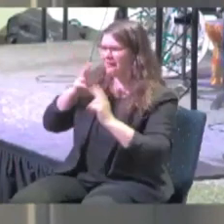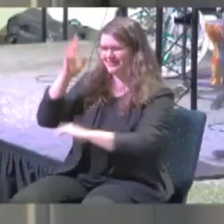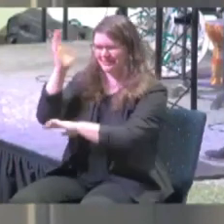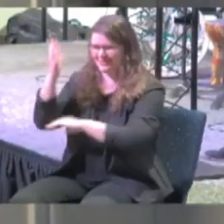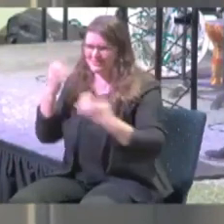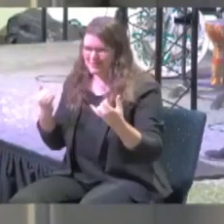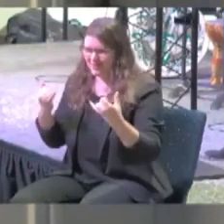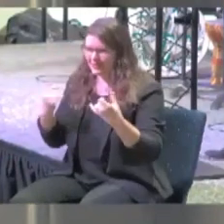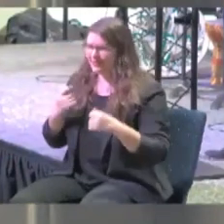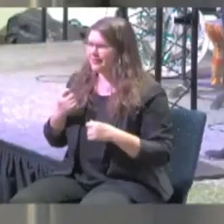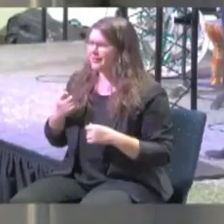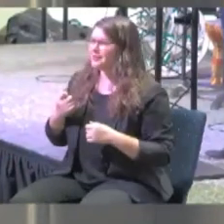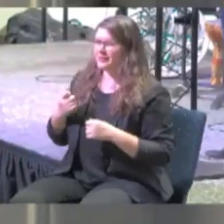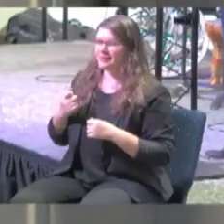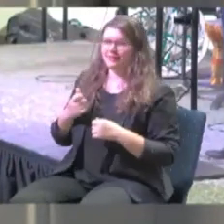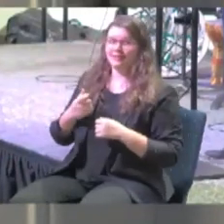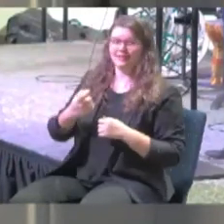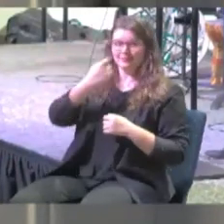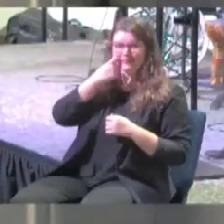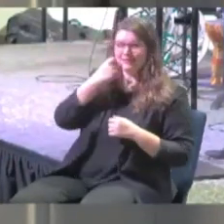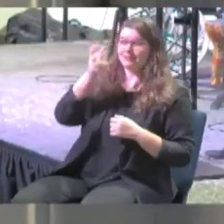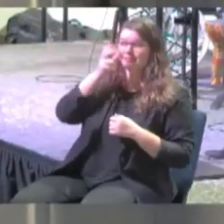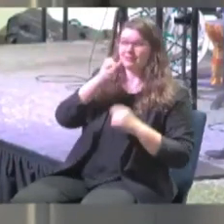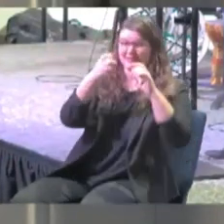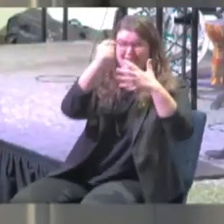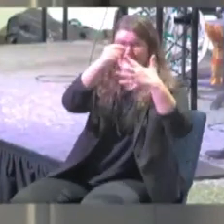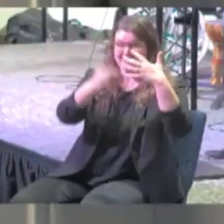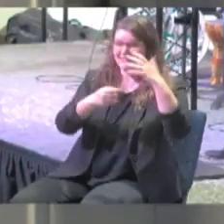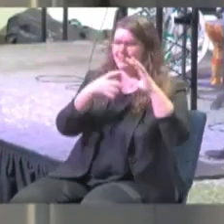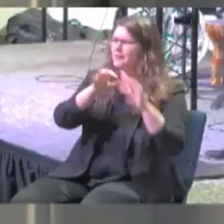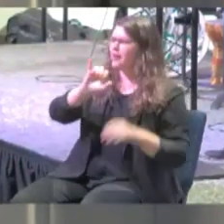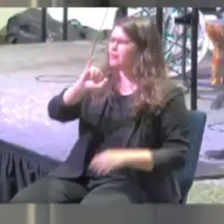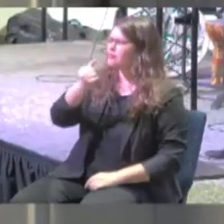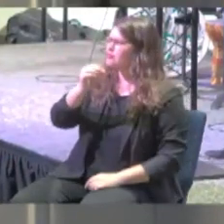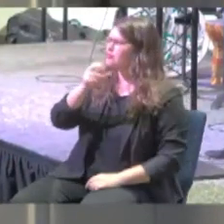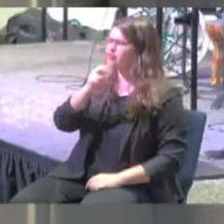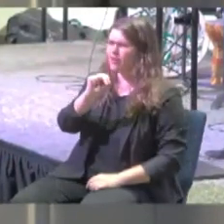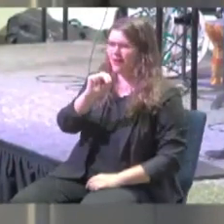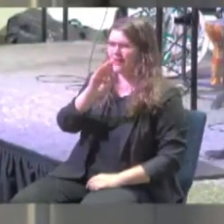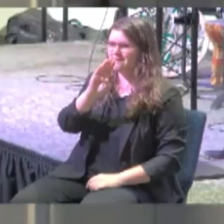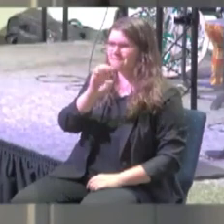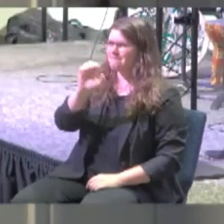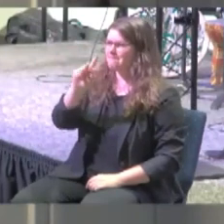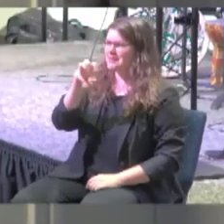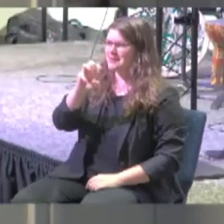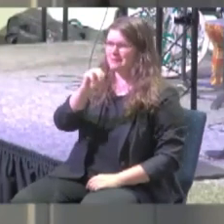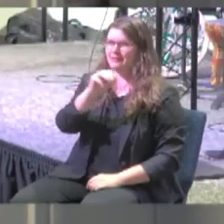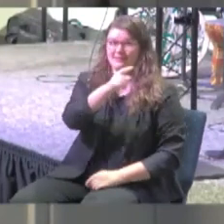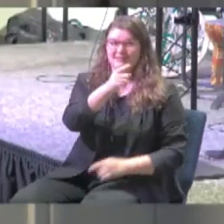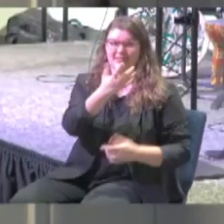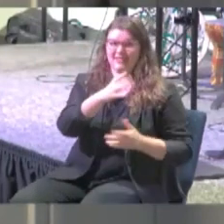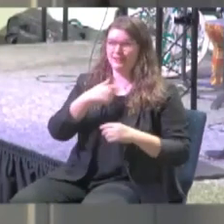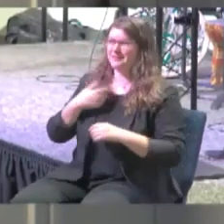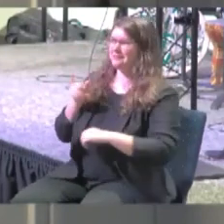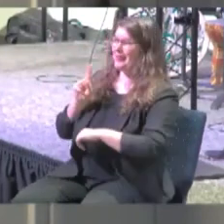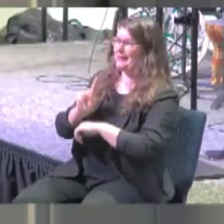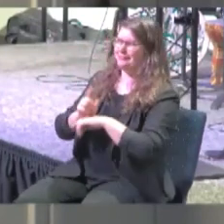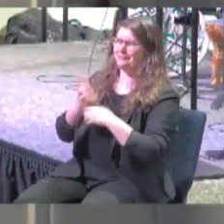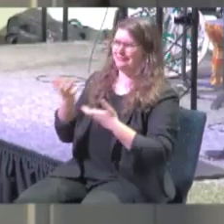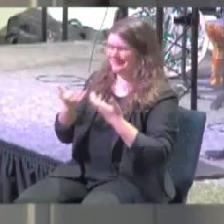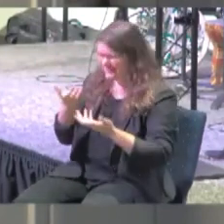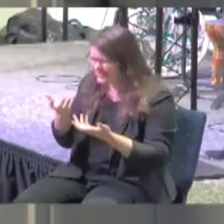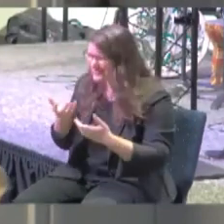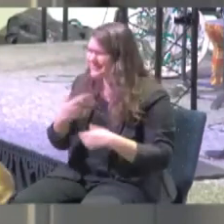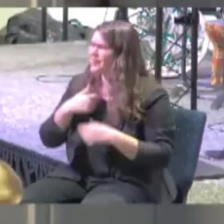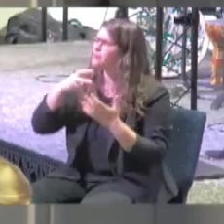slightly intimidating after just hearing all that about John Beekman, and then you just got a little me. I read his Translating the Word